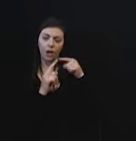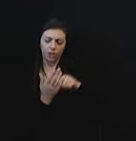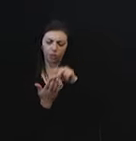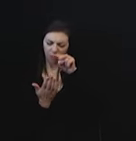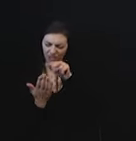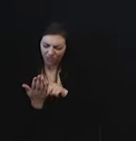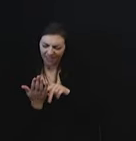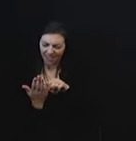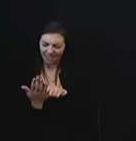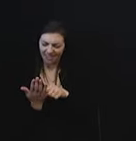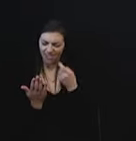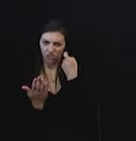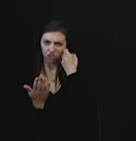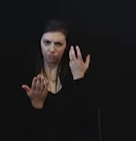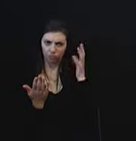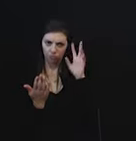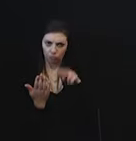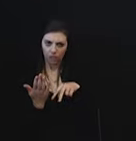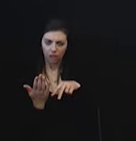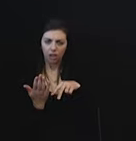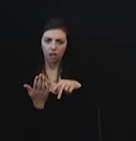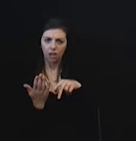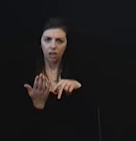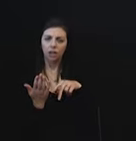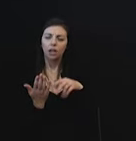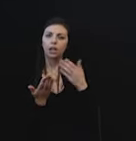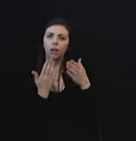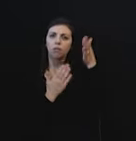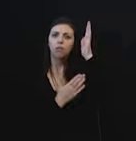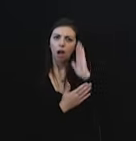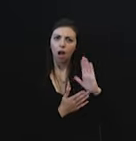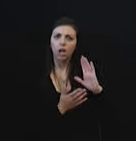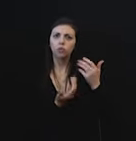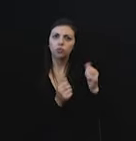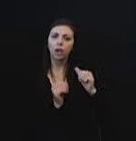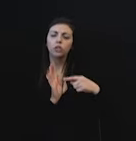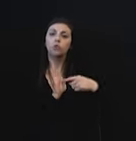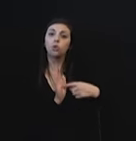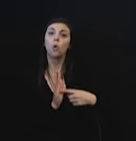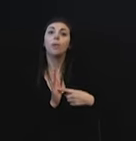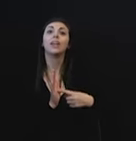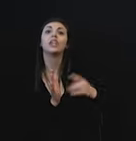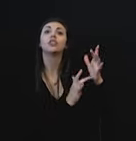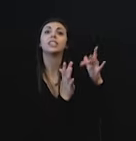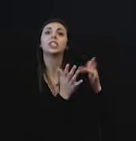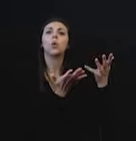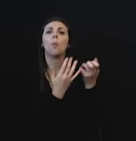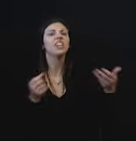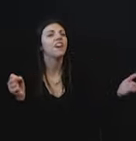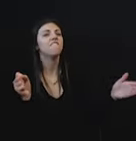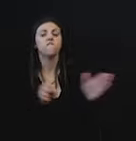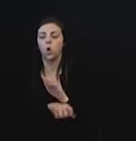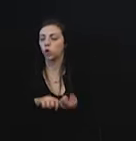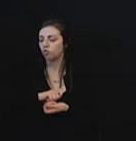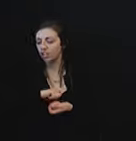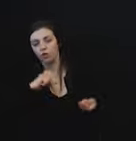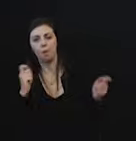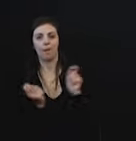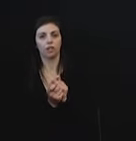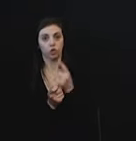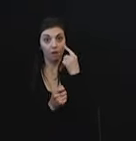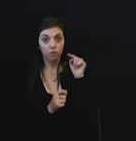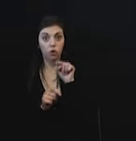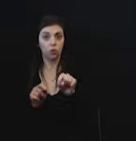to show us that Jesus desires full transformation for you and I. The question is, will we